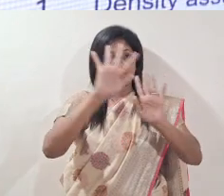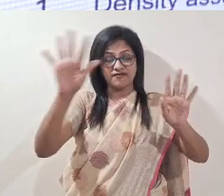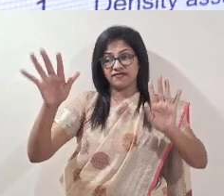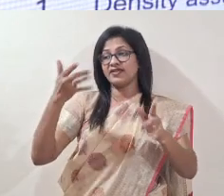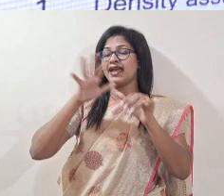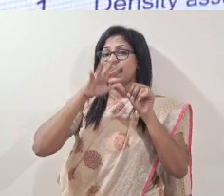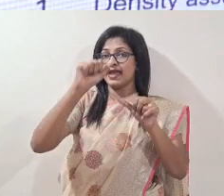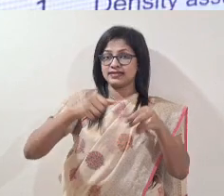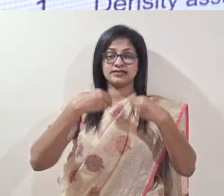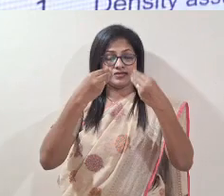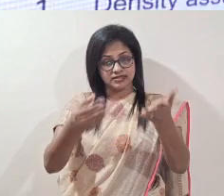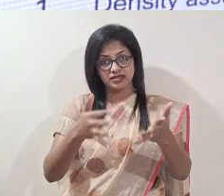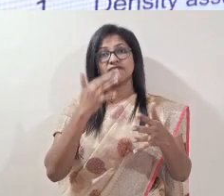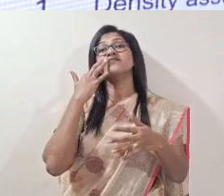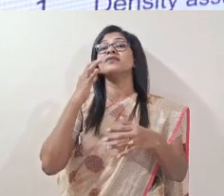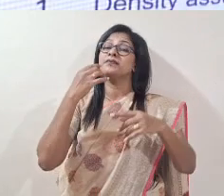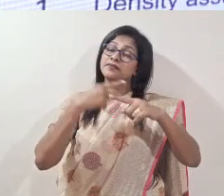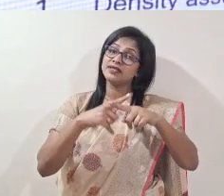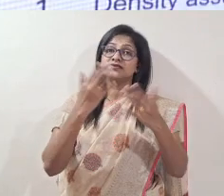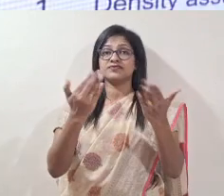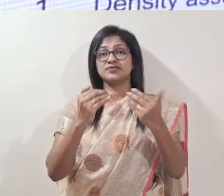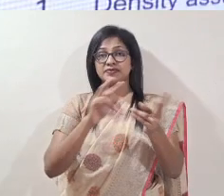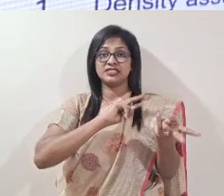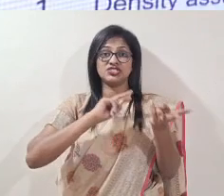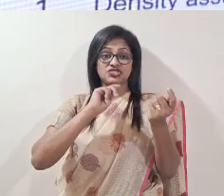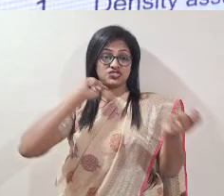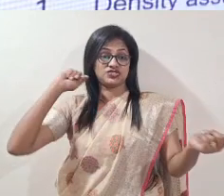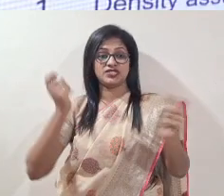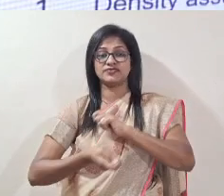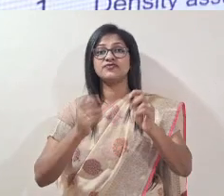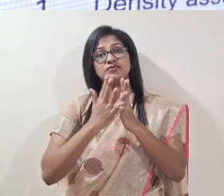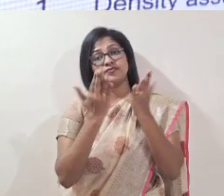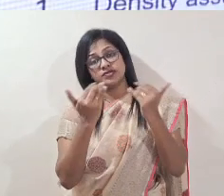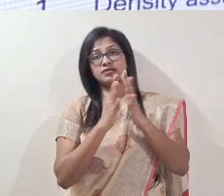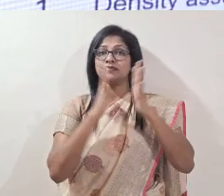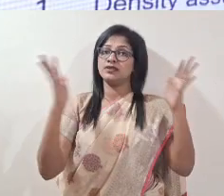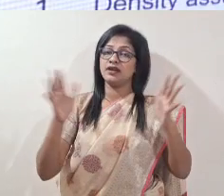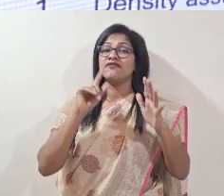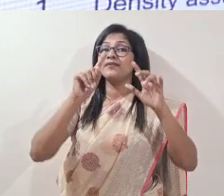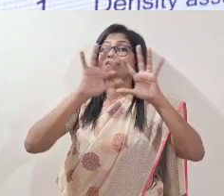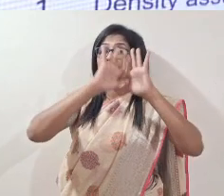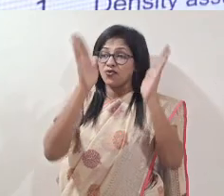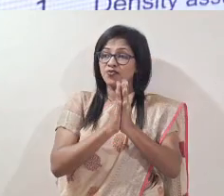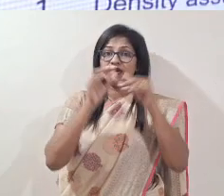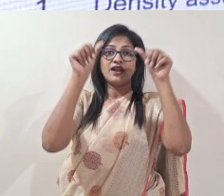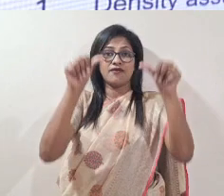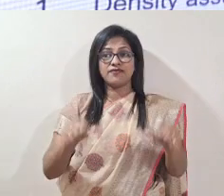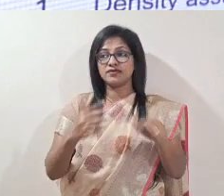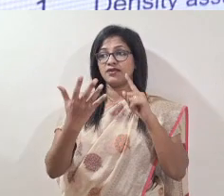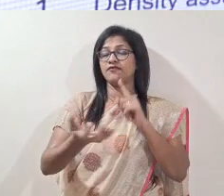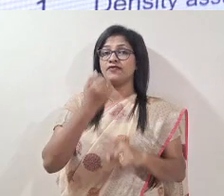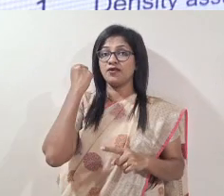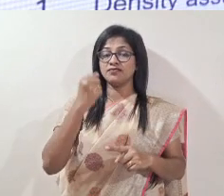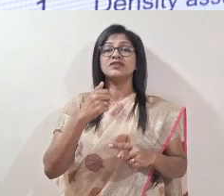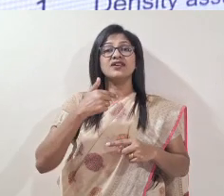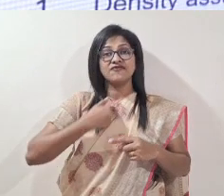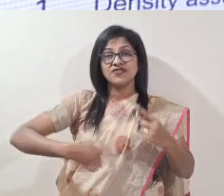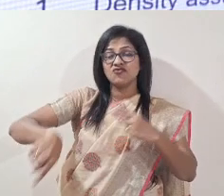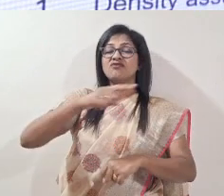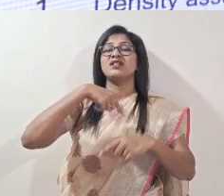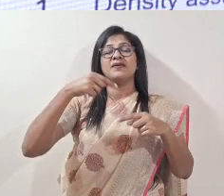exacerbated. There is a lot of possibility of transformation. Overall, the outcome is we